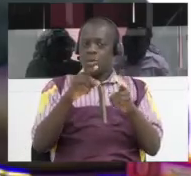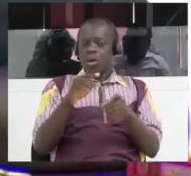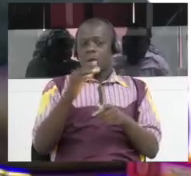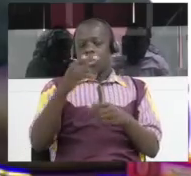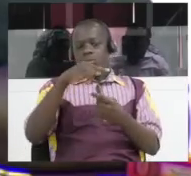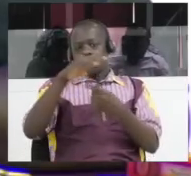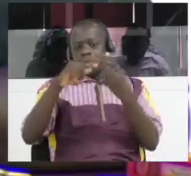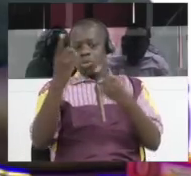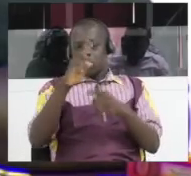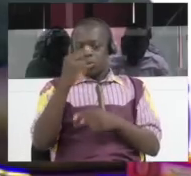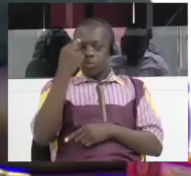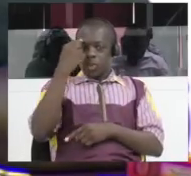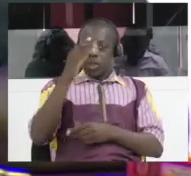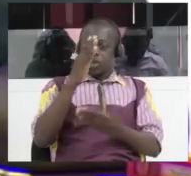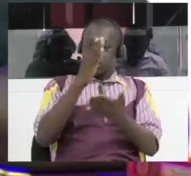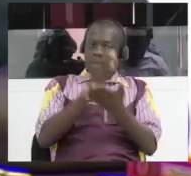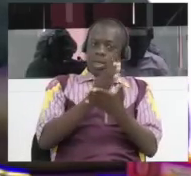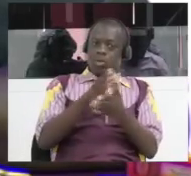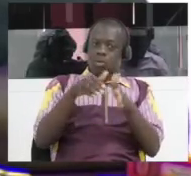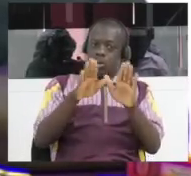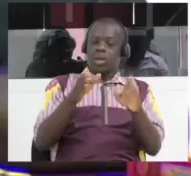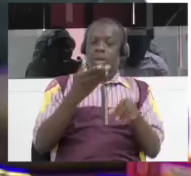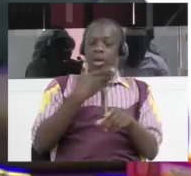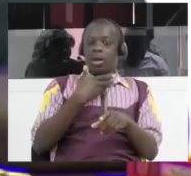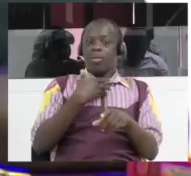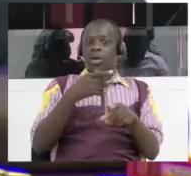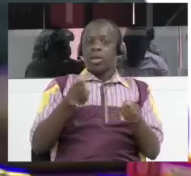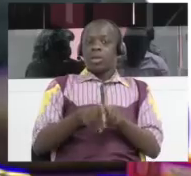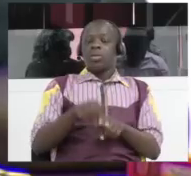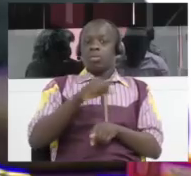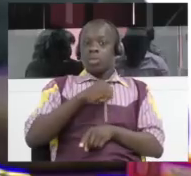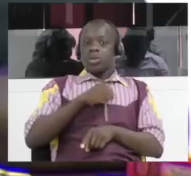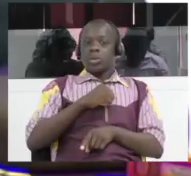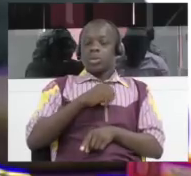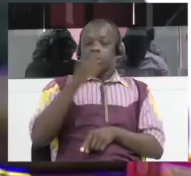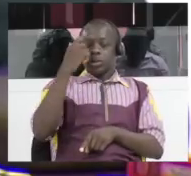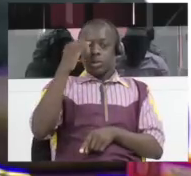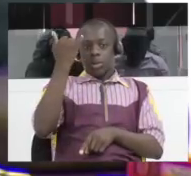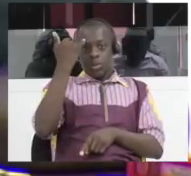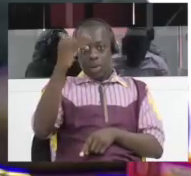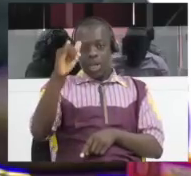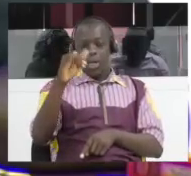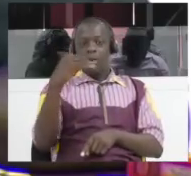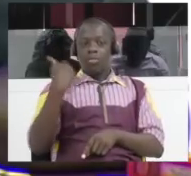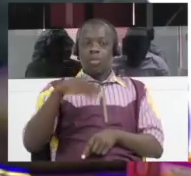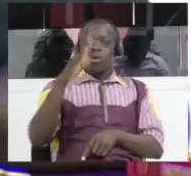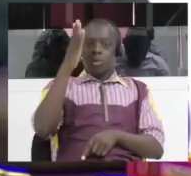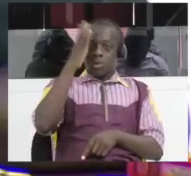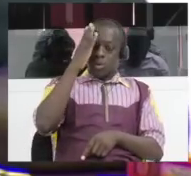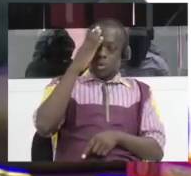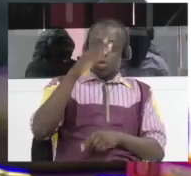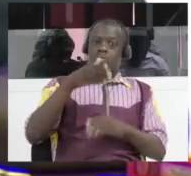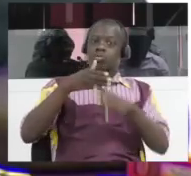according to what he thinks is the right way, there is an avenue for him to make his opinion